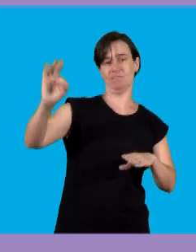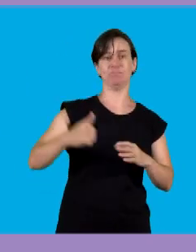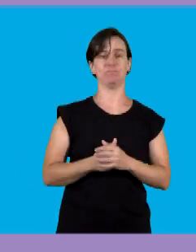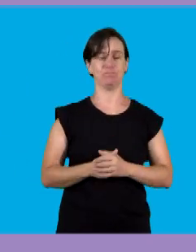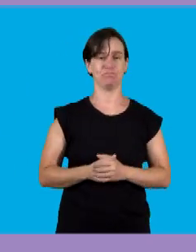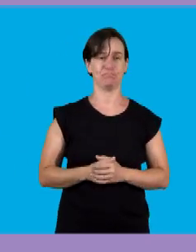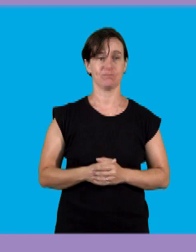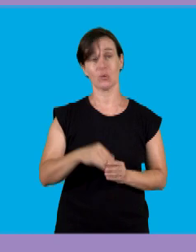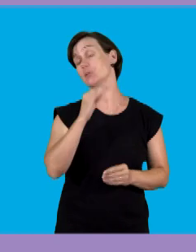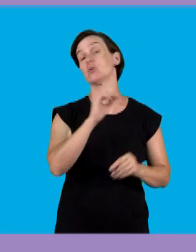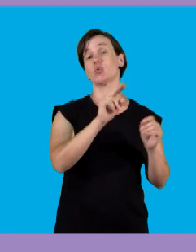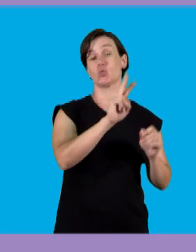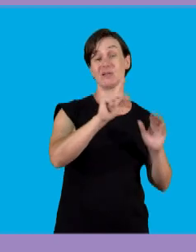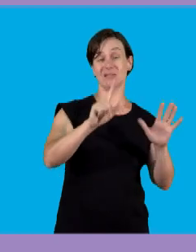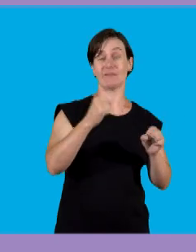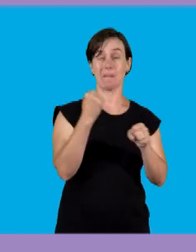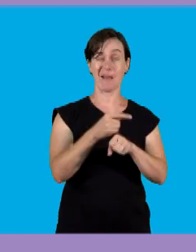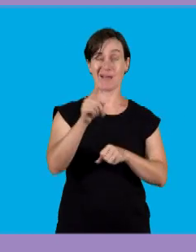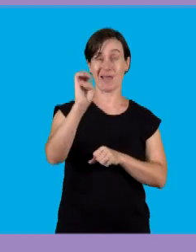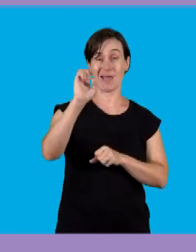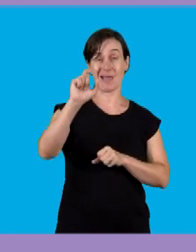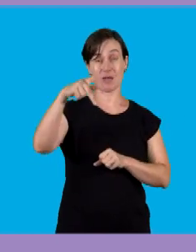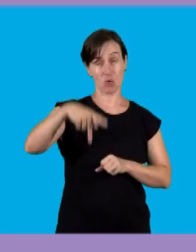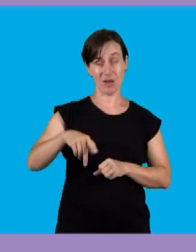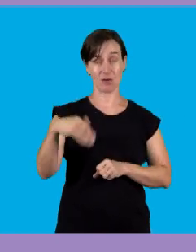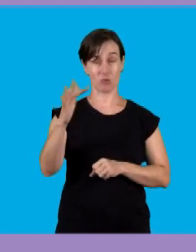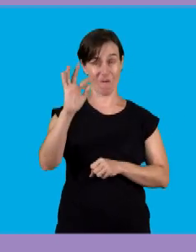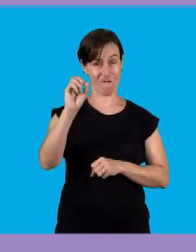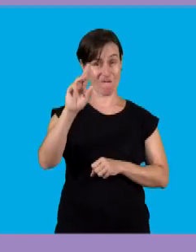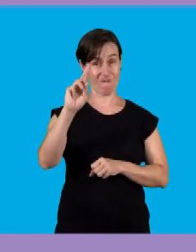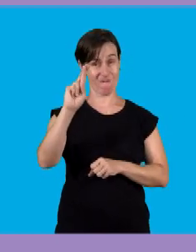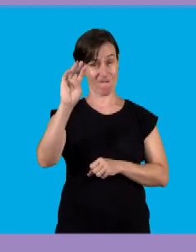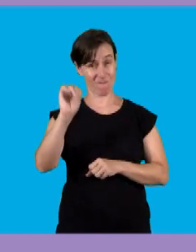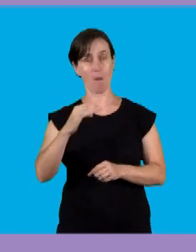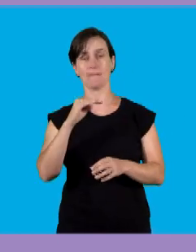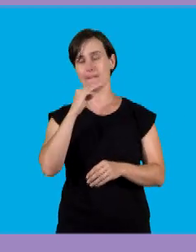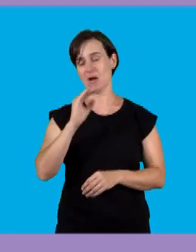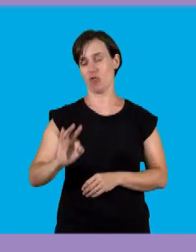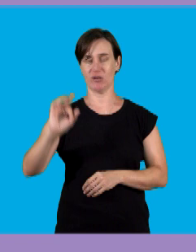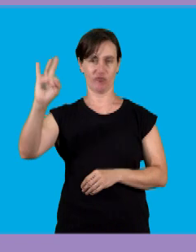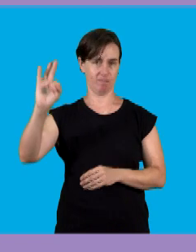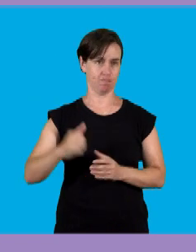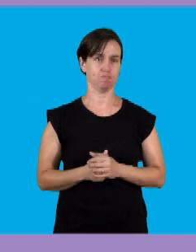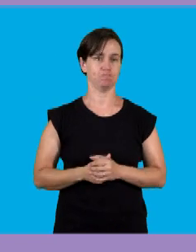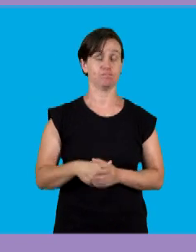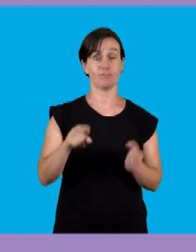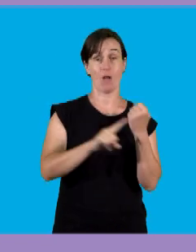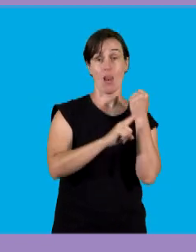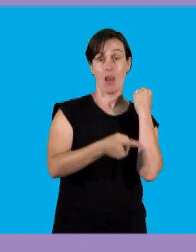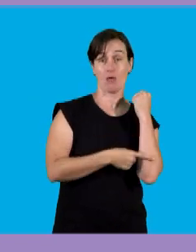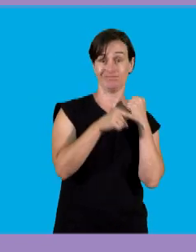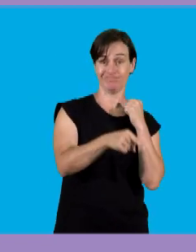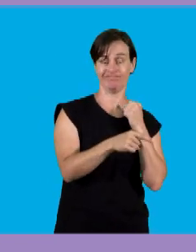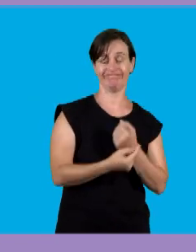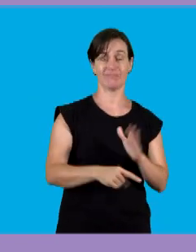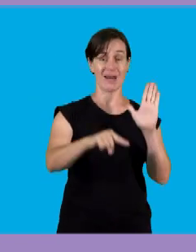So 27 written in exponential form will be 3 exponent 3. Let's move on to our last one there.